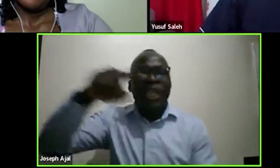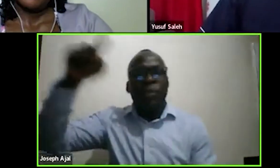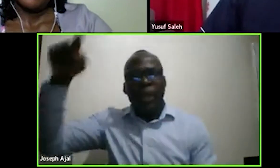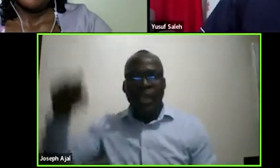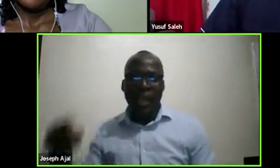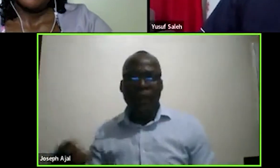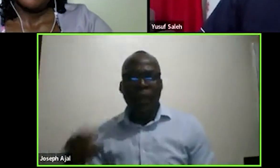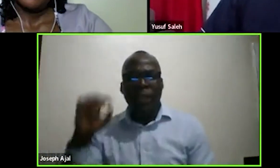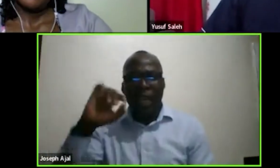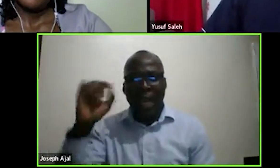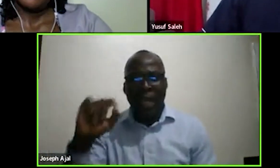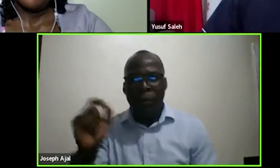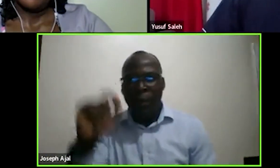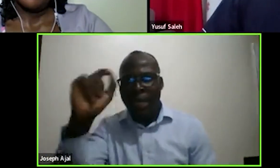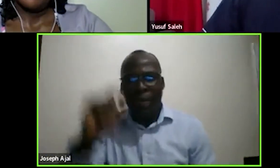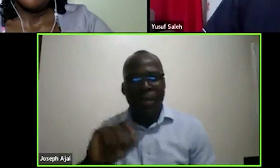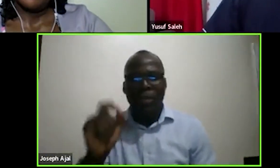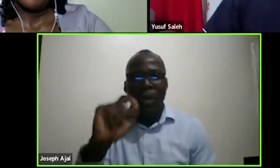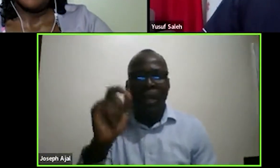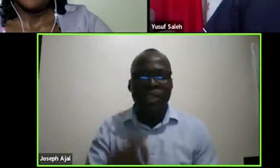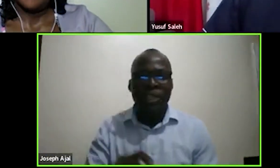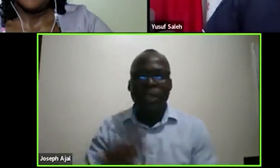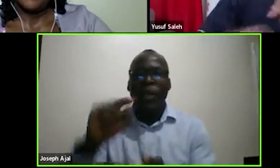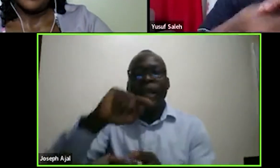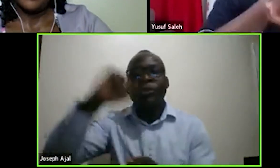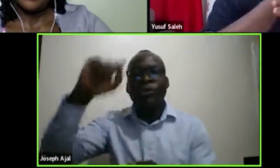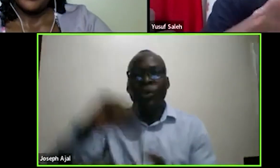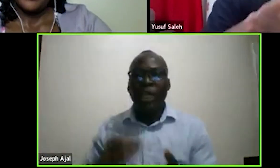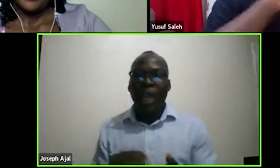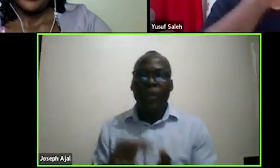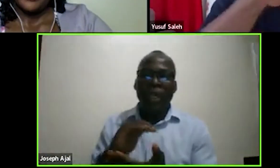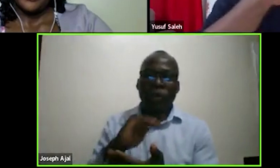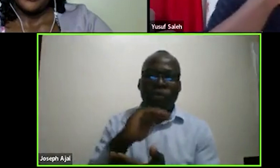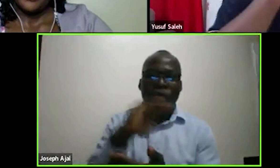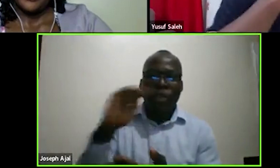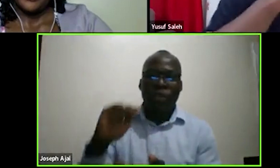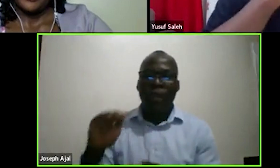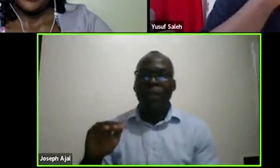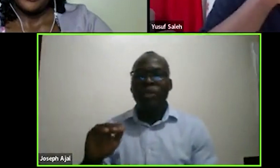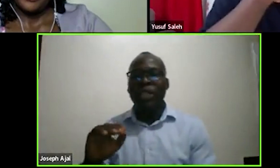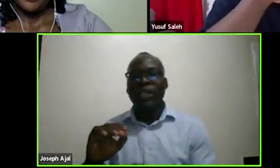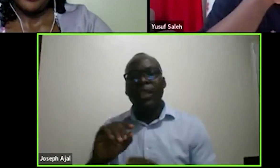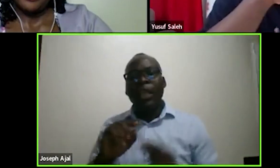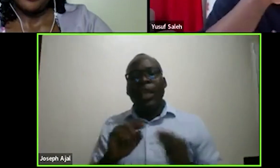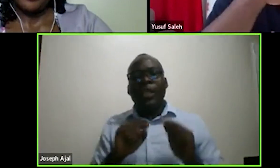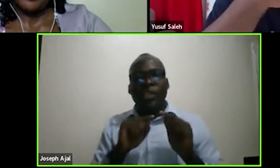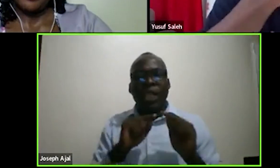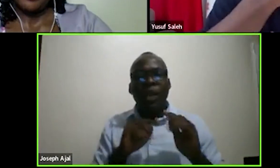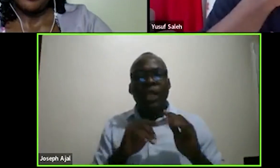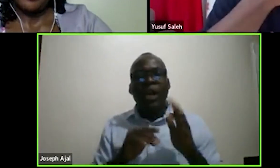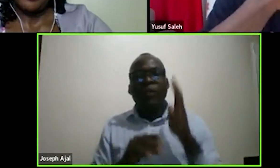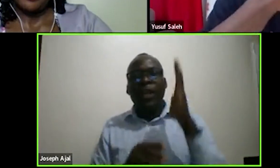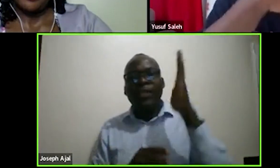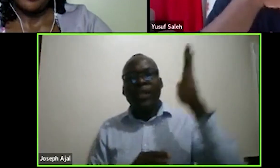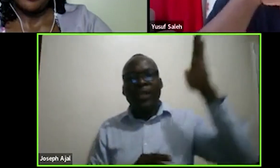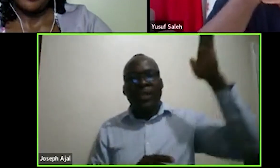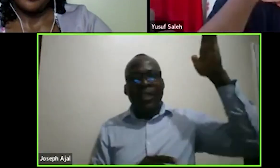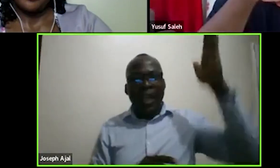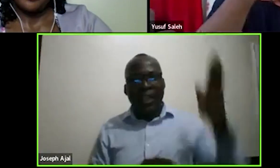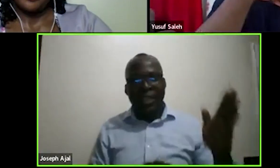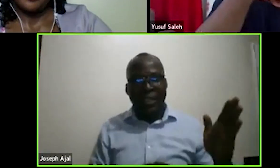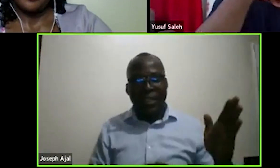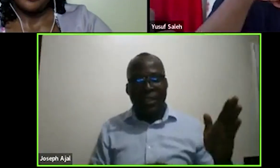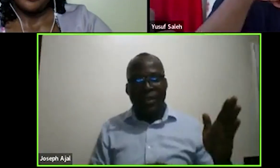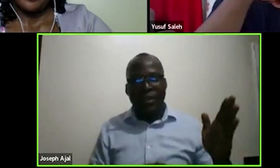the sigmoid curve. I wish I had a plate. I'm a lecturer, so I like to draw. I wish I could draw this on a flip chart. The sigmoid curve, let's say this